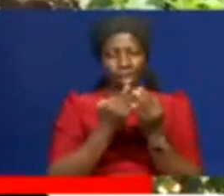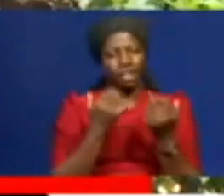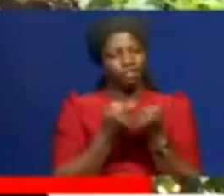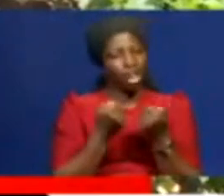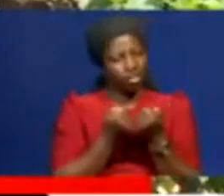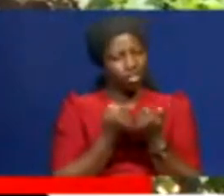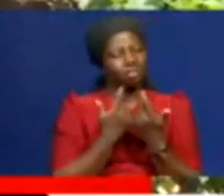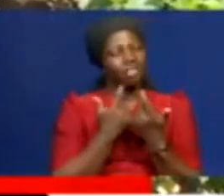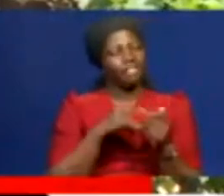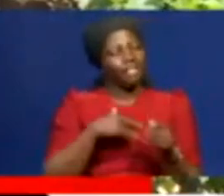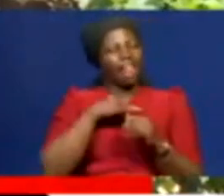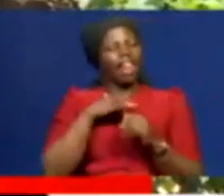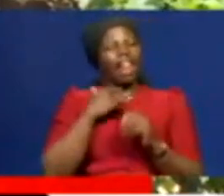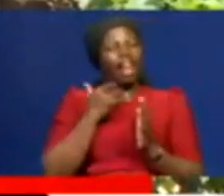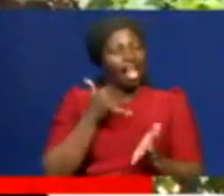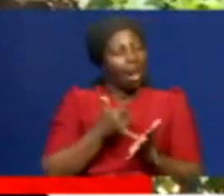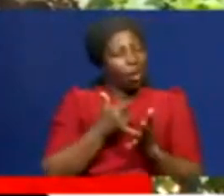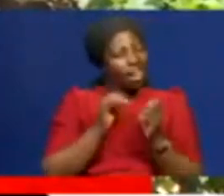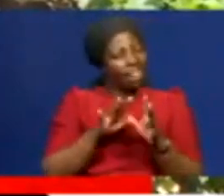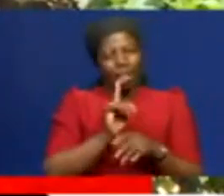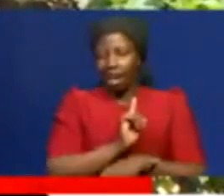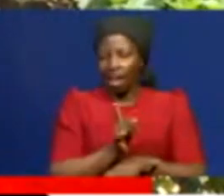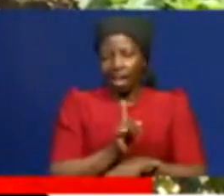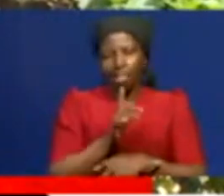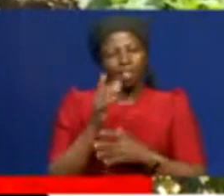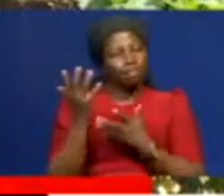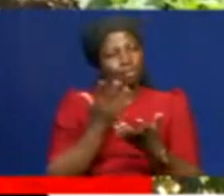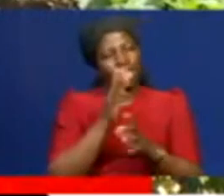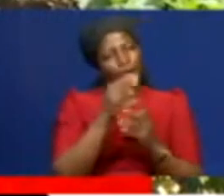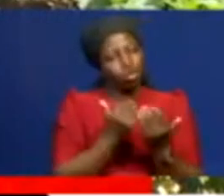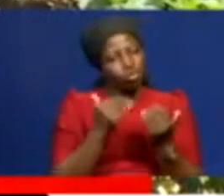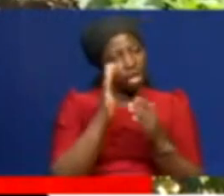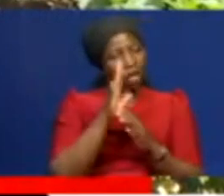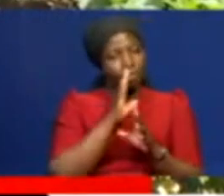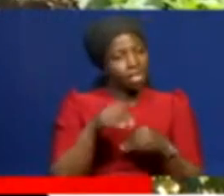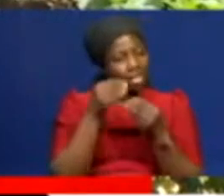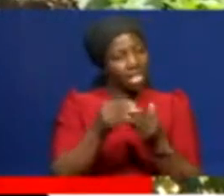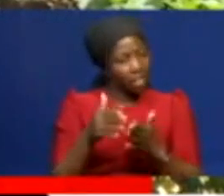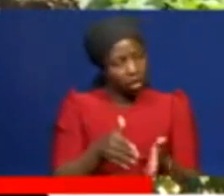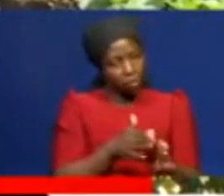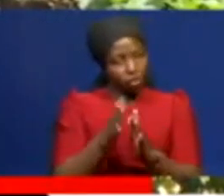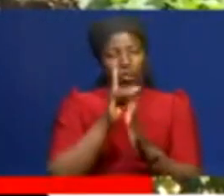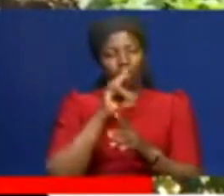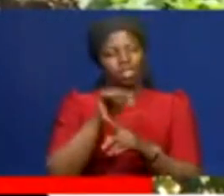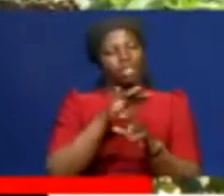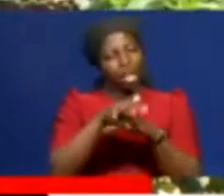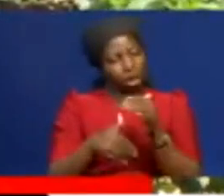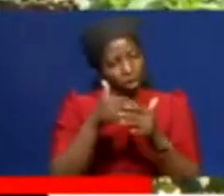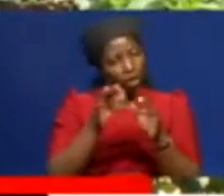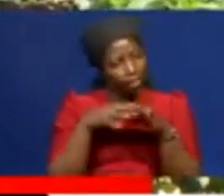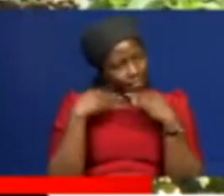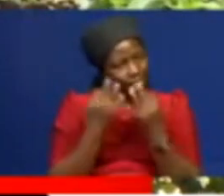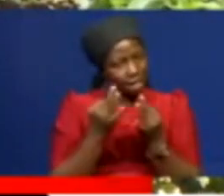feel left out. Just carry your children along. They'll be provide fun opportunity. So it's an all family event,